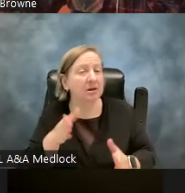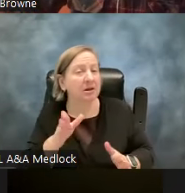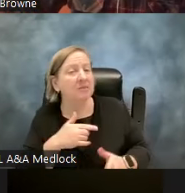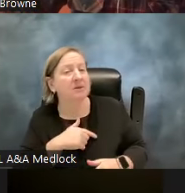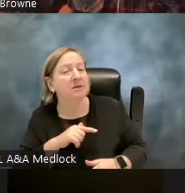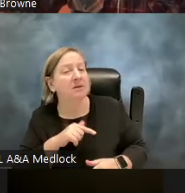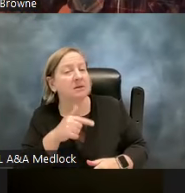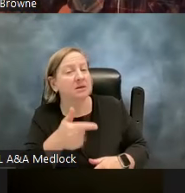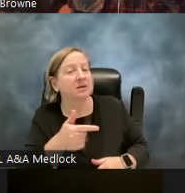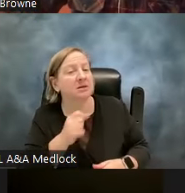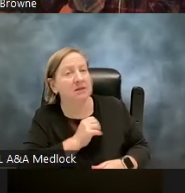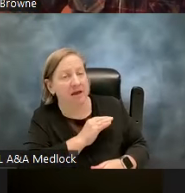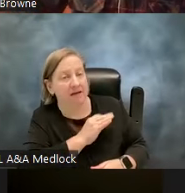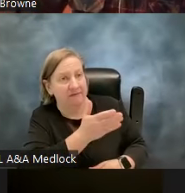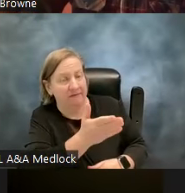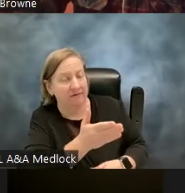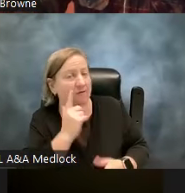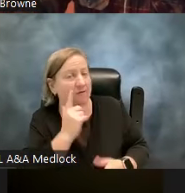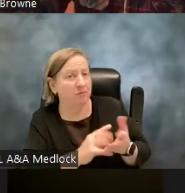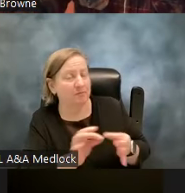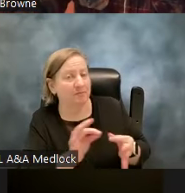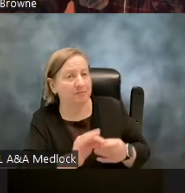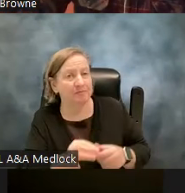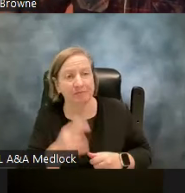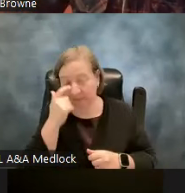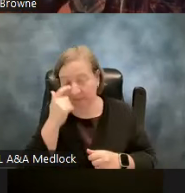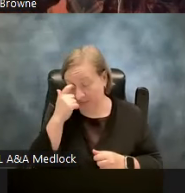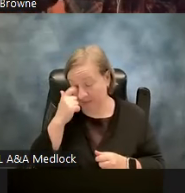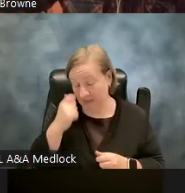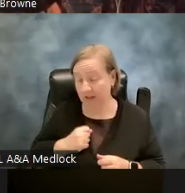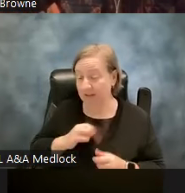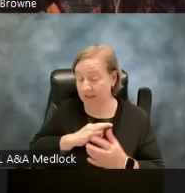to staff for that. Yeah.